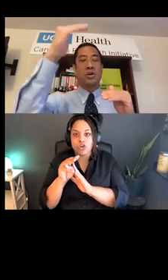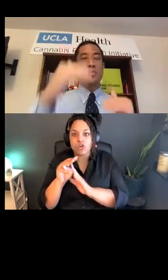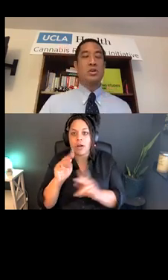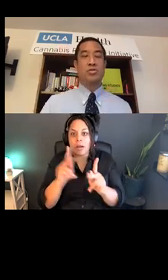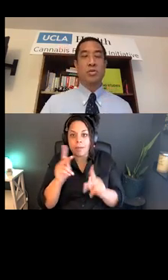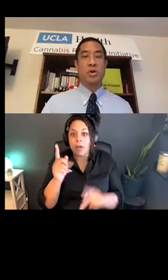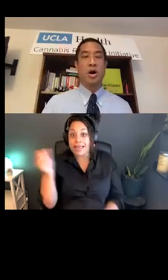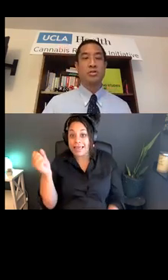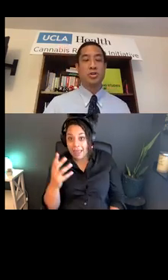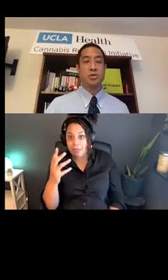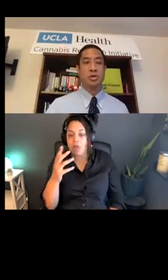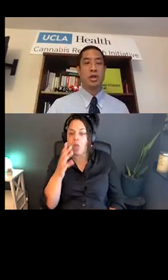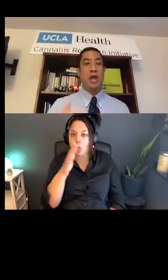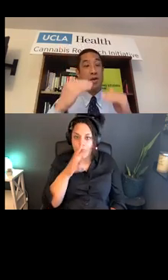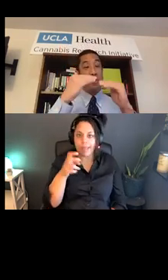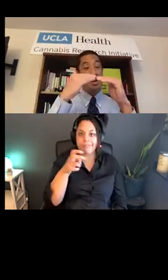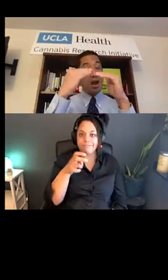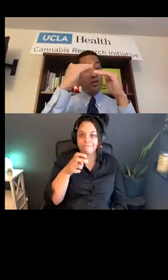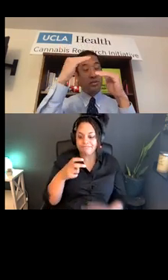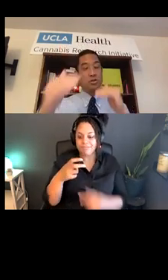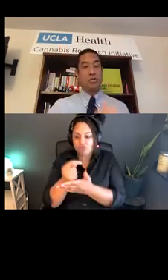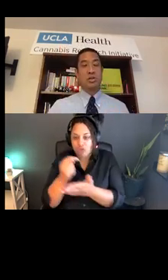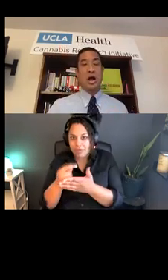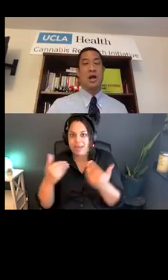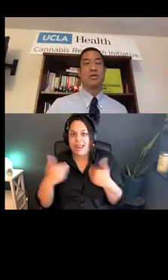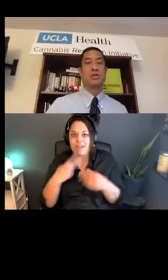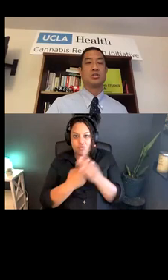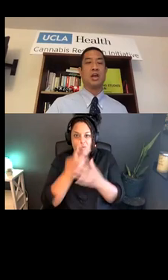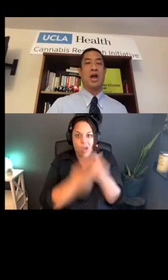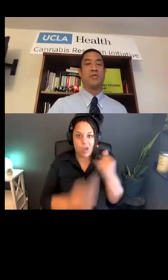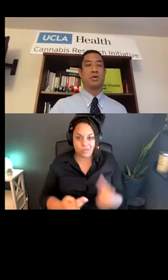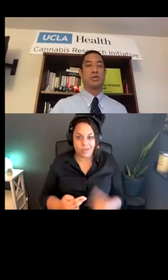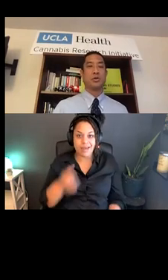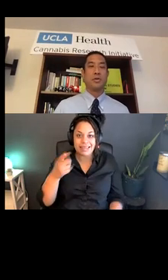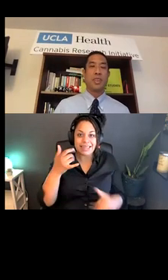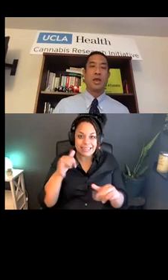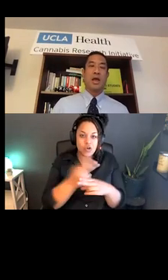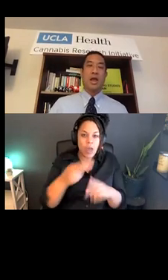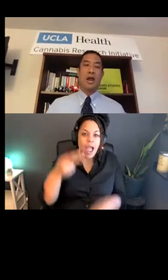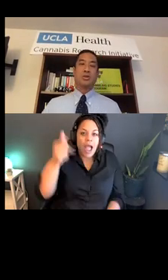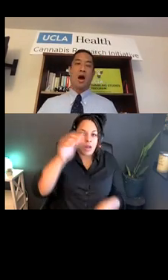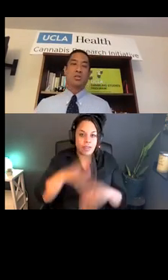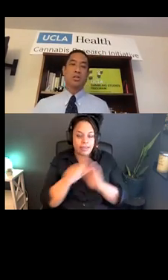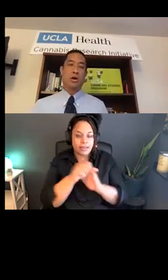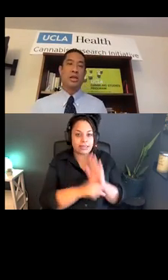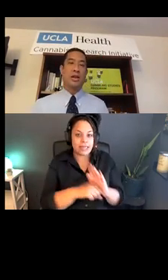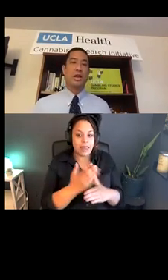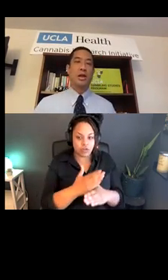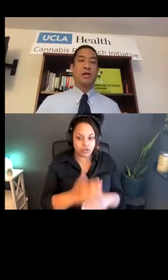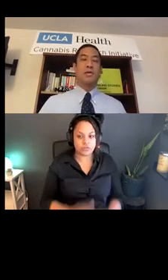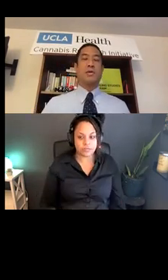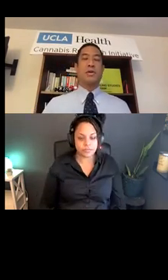gamblers come into treatment also using. And right now, they're still using higher than the state average. Here's also,